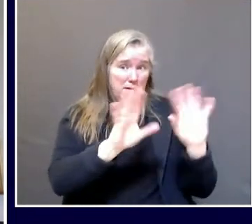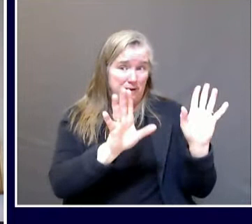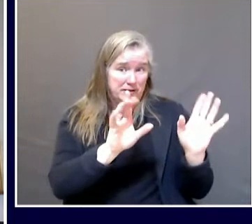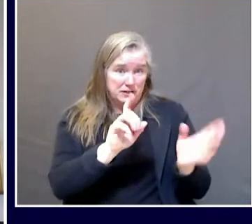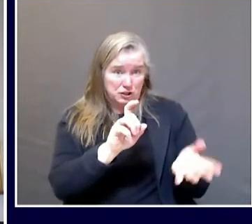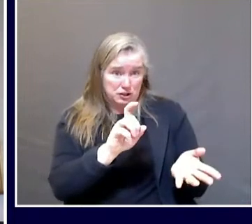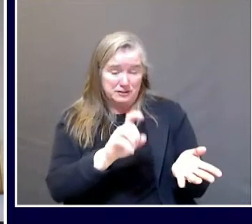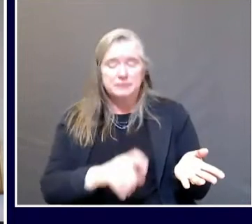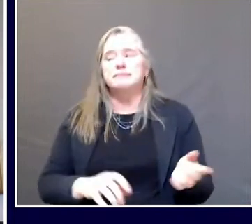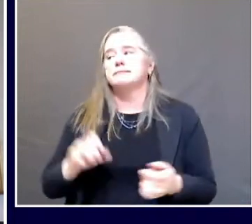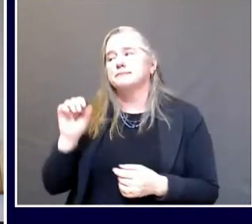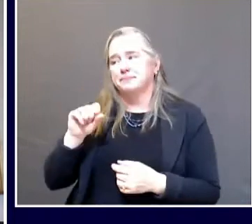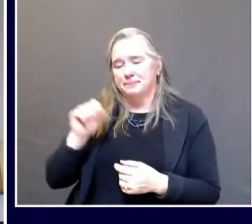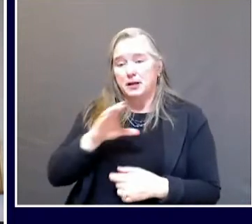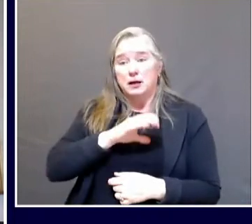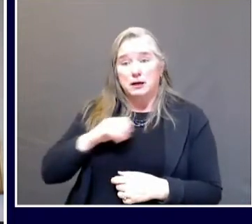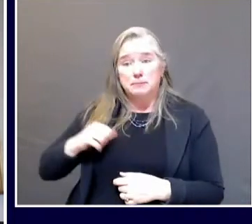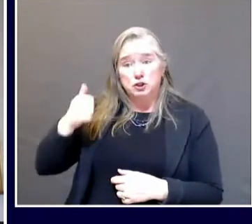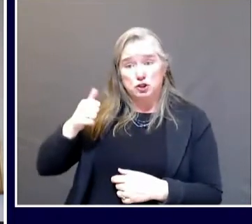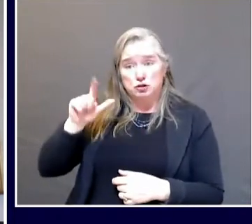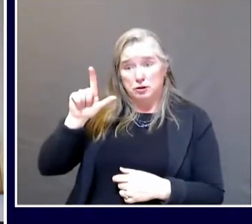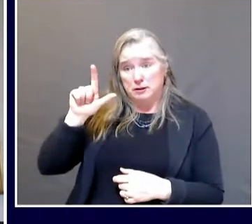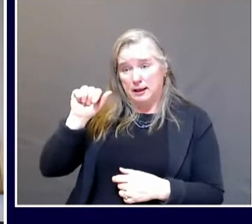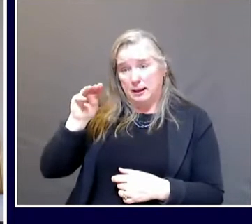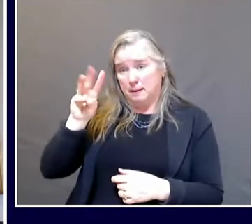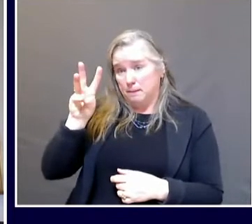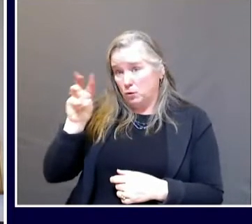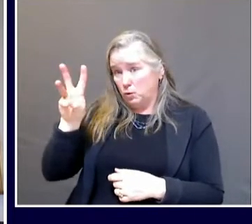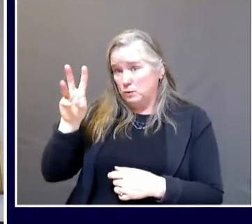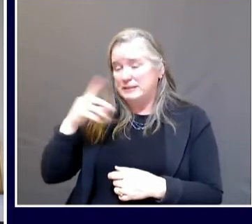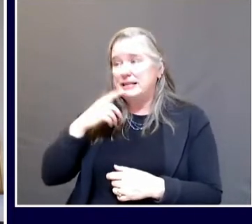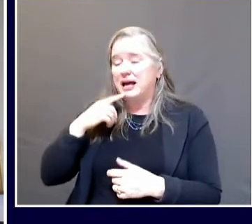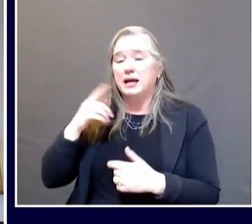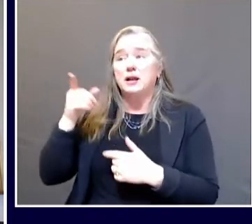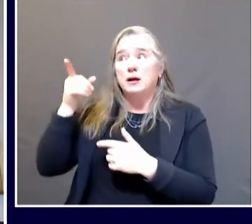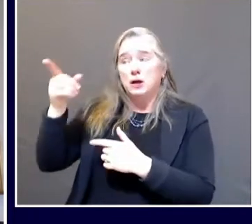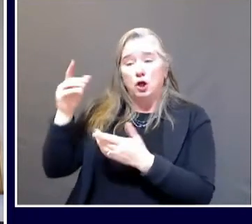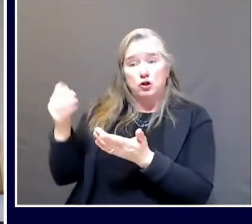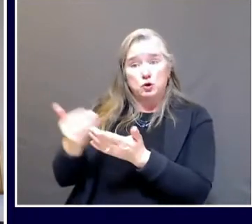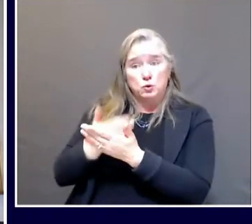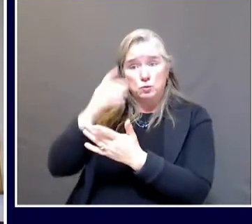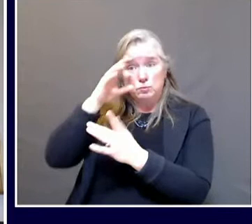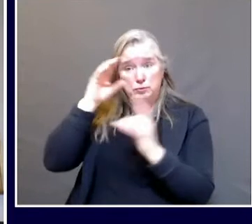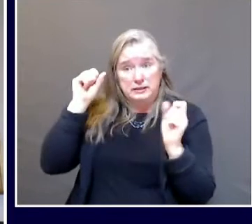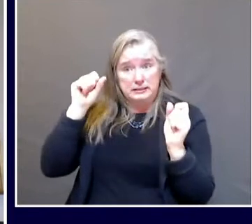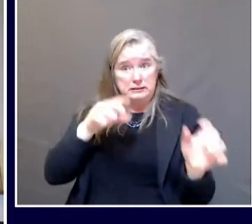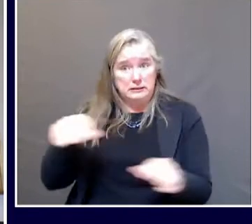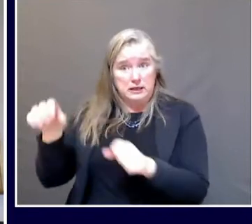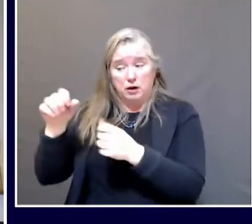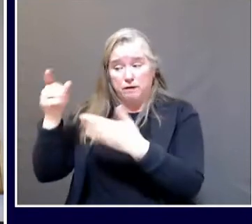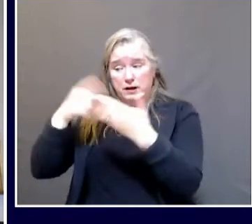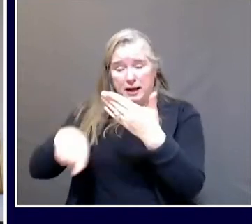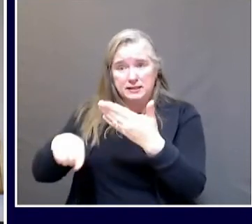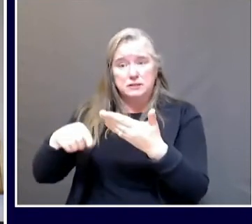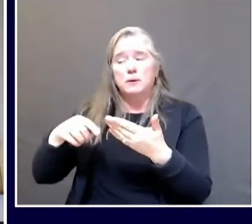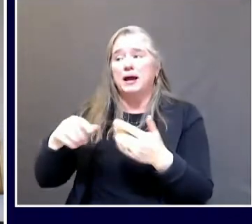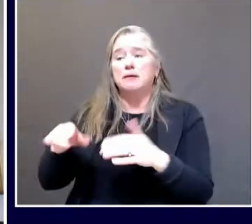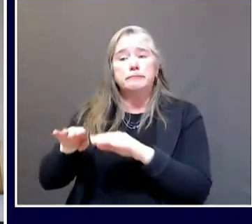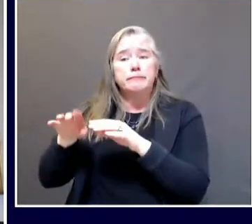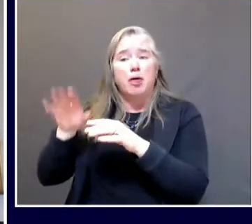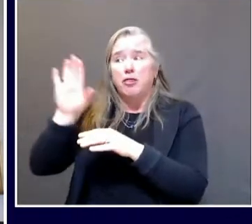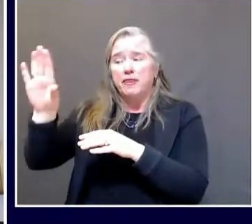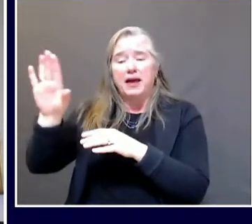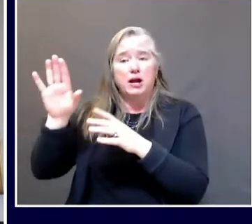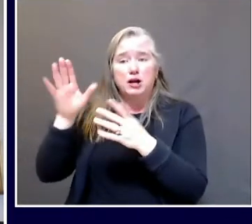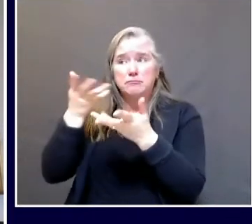we have had very productive conversations at all levels with the incoming administration. We hope to get not just